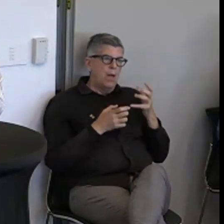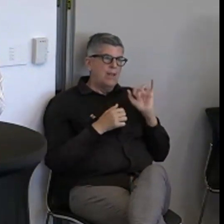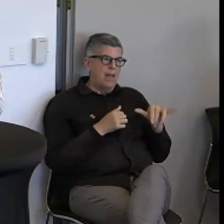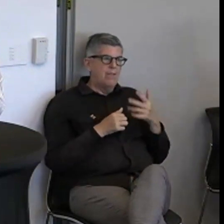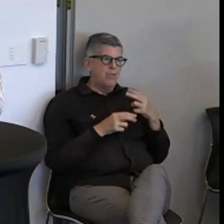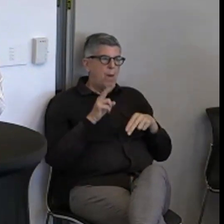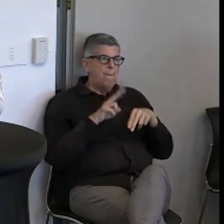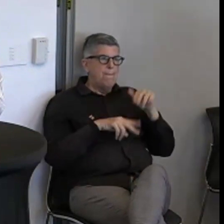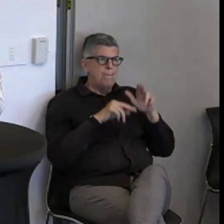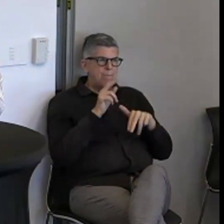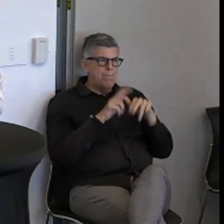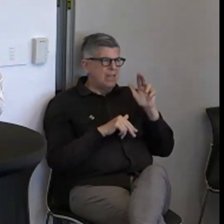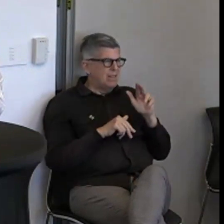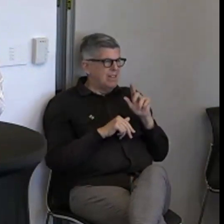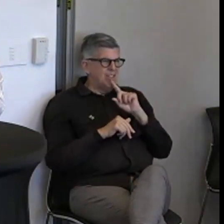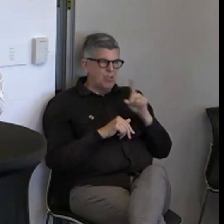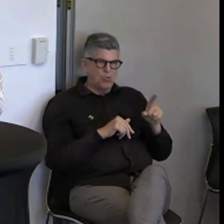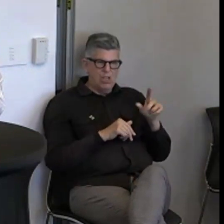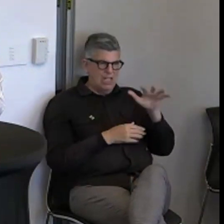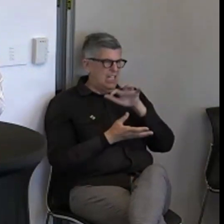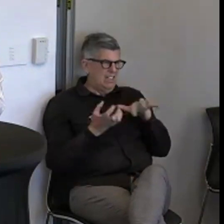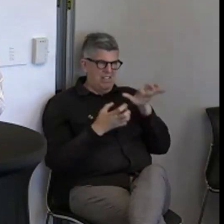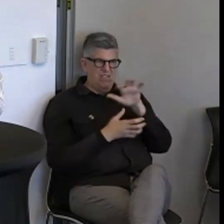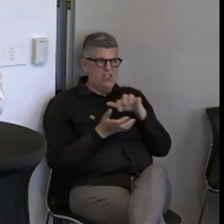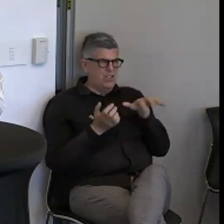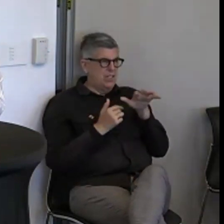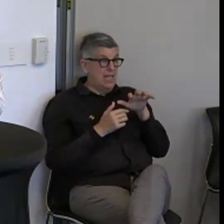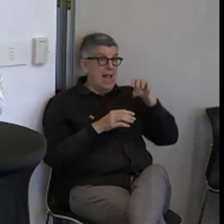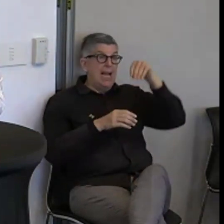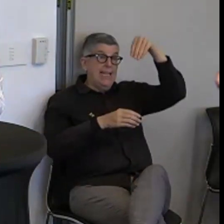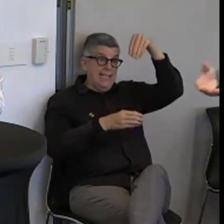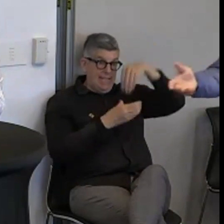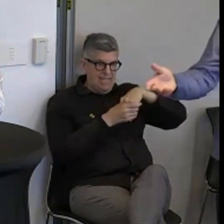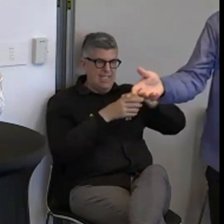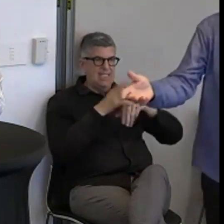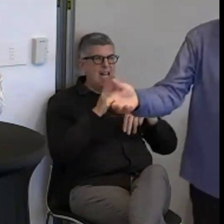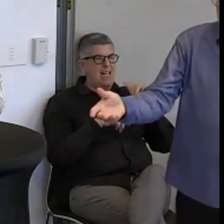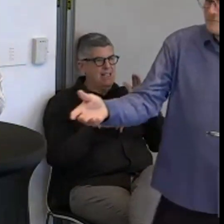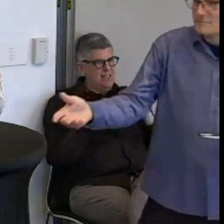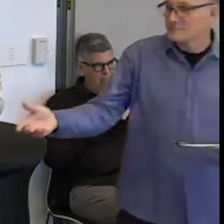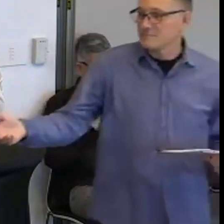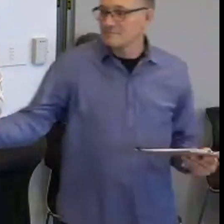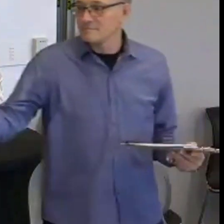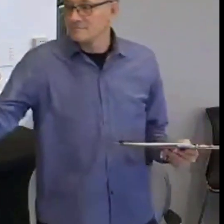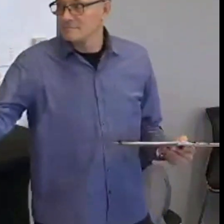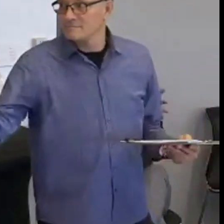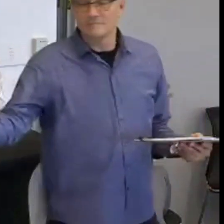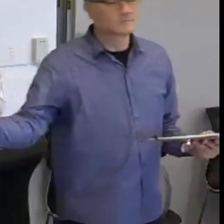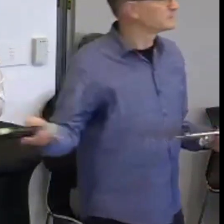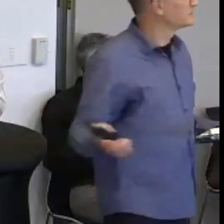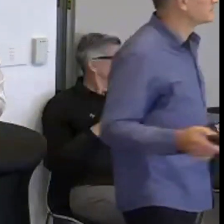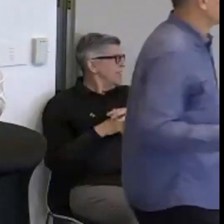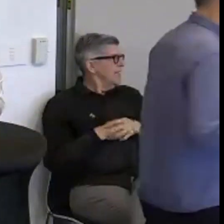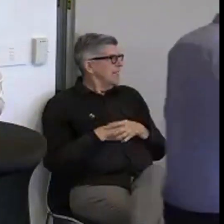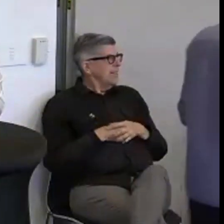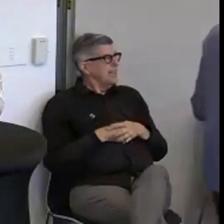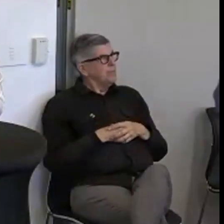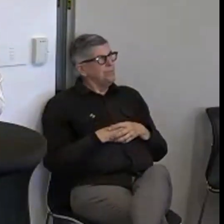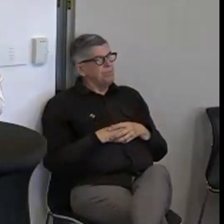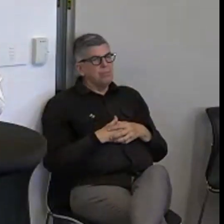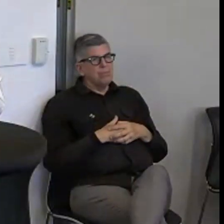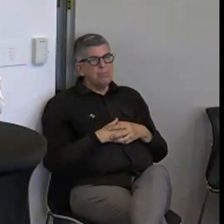like buildings are really confusing, Yeah. the insides of them. So building maps are a whole other interesting area that we may not